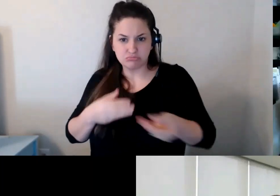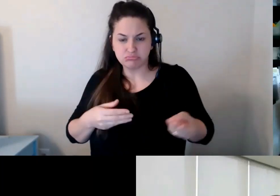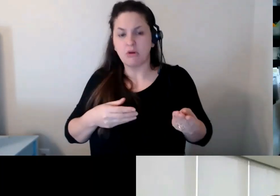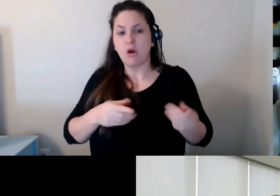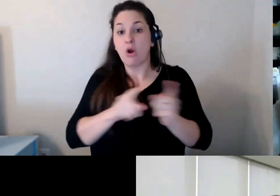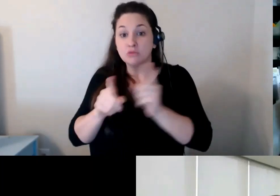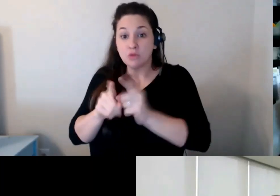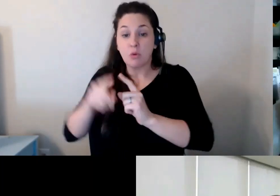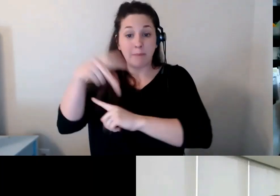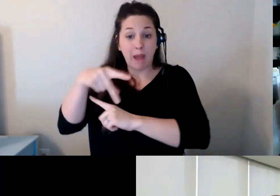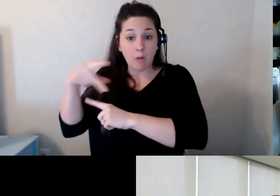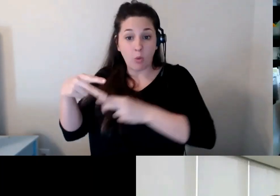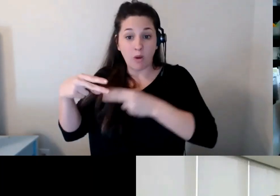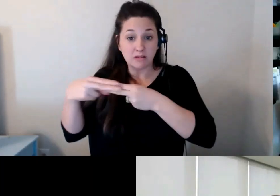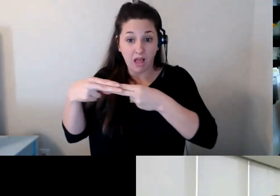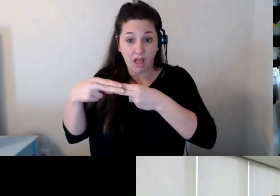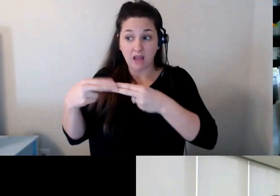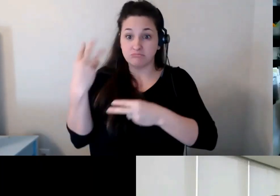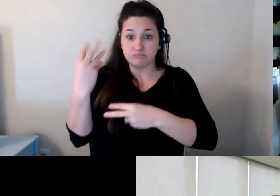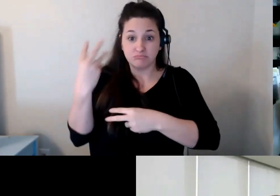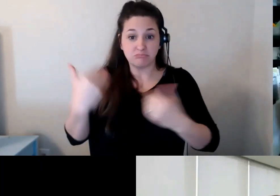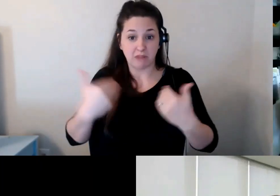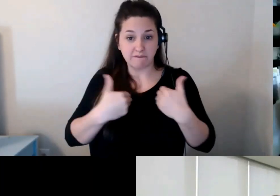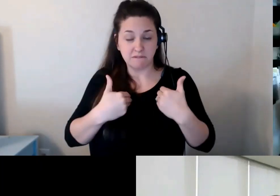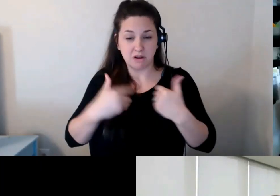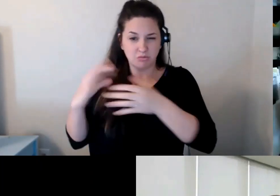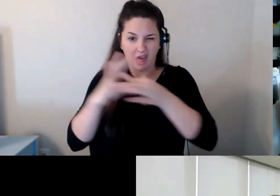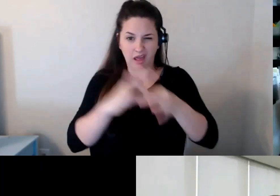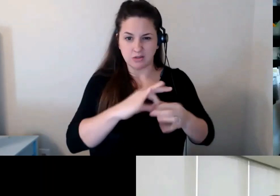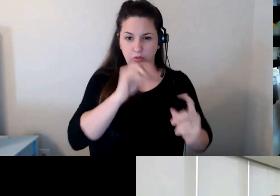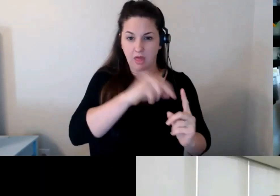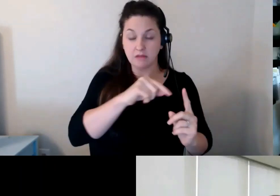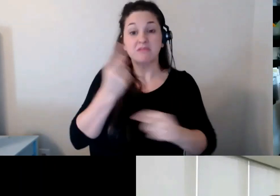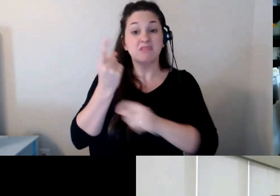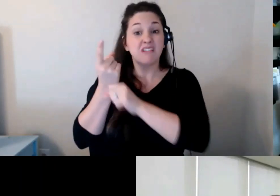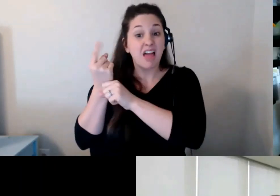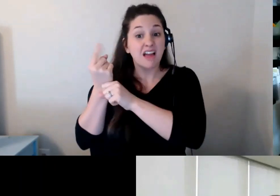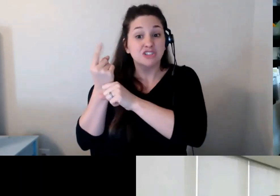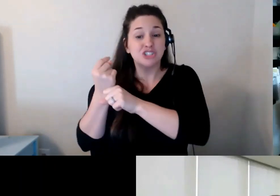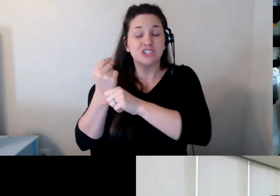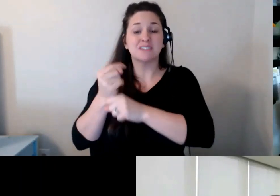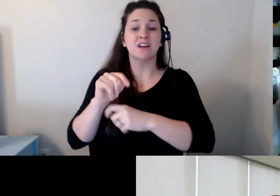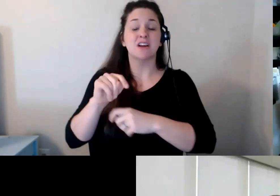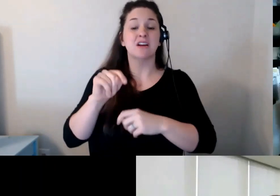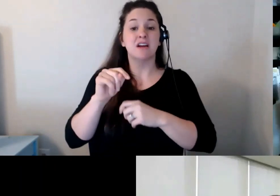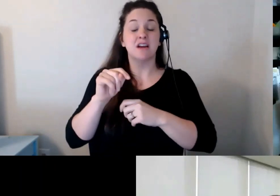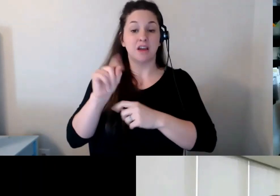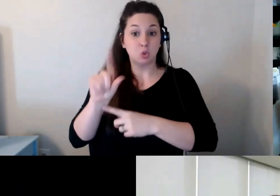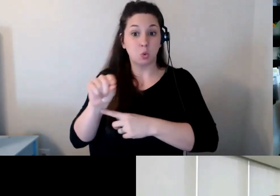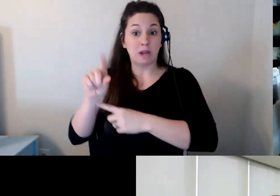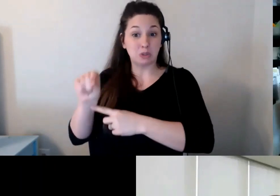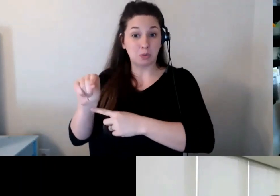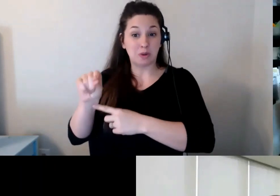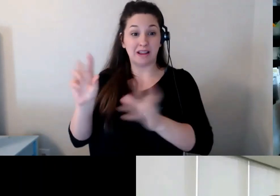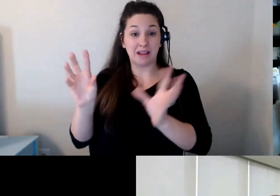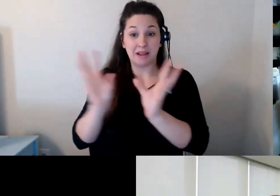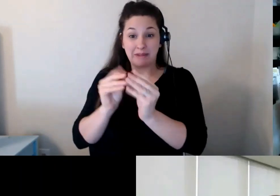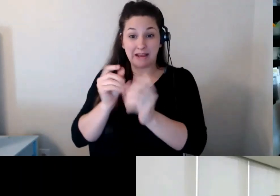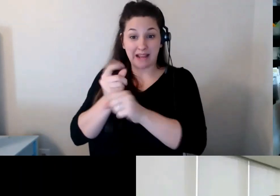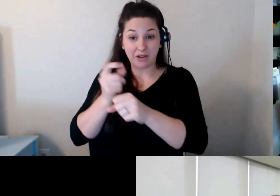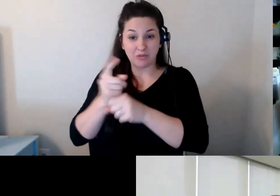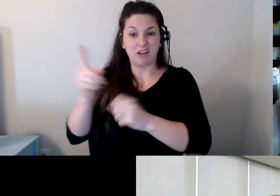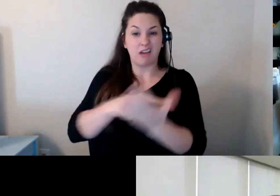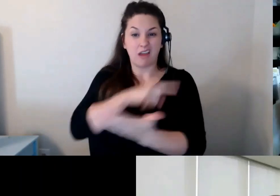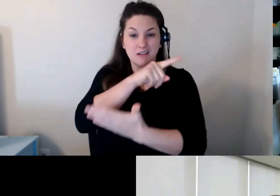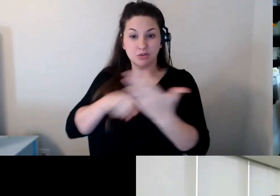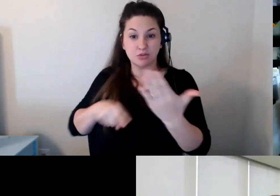PowerPoint. What we did last year when the annual meeting was canceled for 2020 is that we gave paper presenters